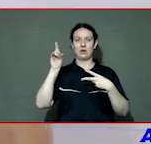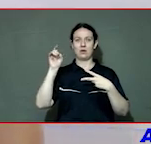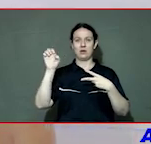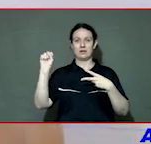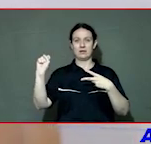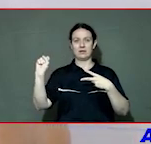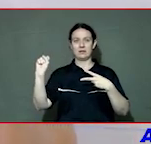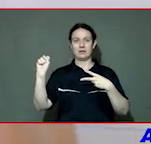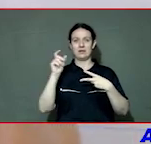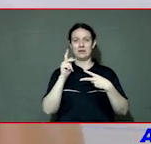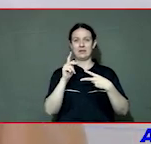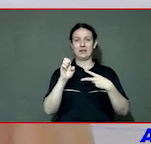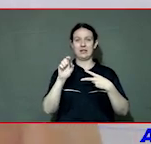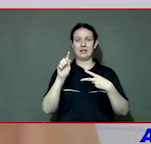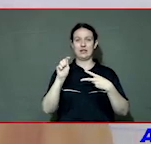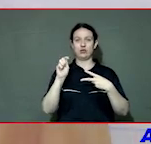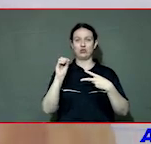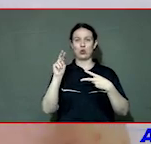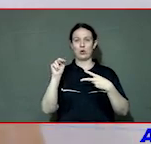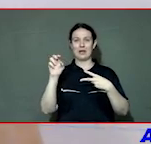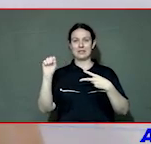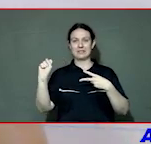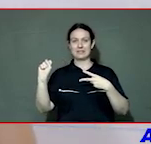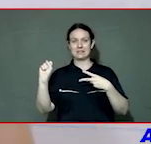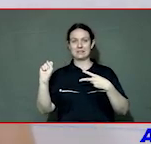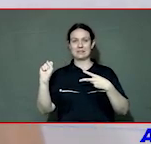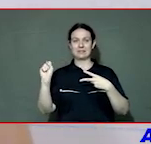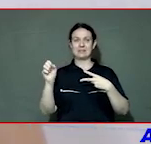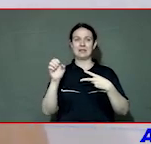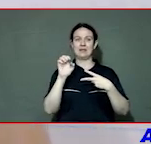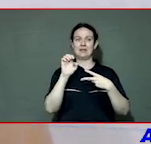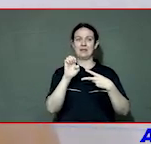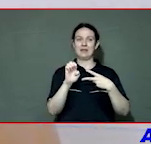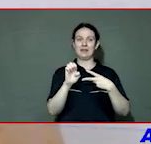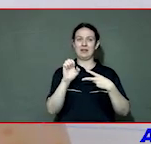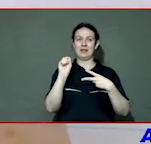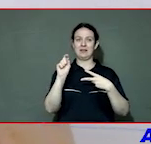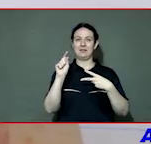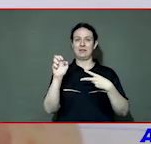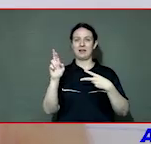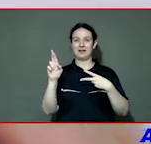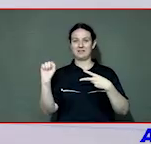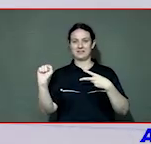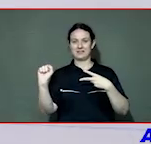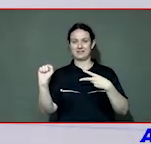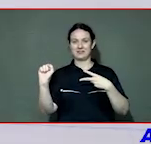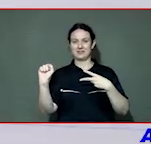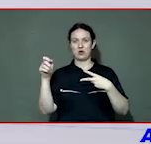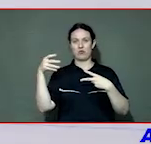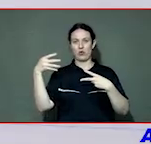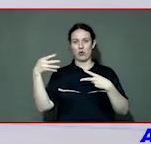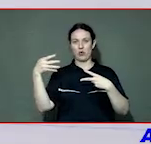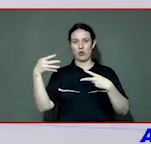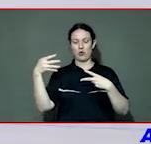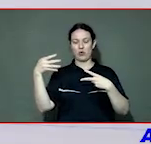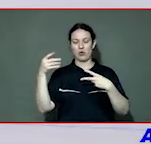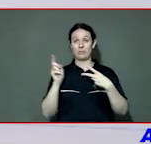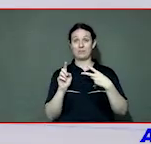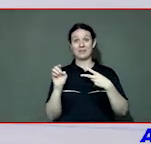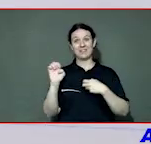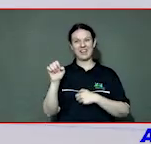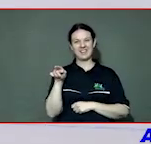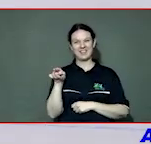my ketones, and the one that I love most, the esters. Because the